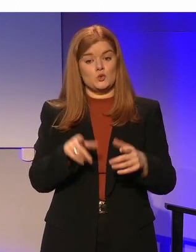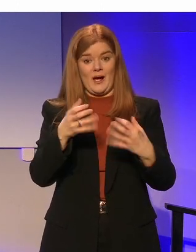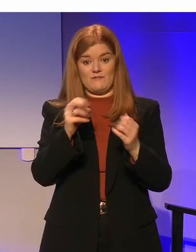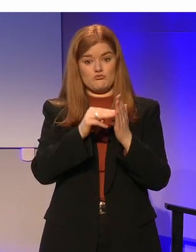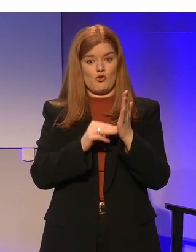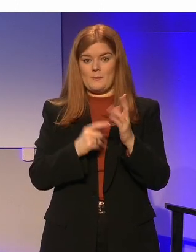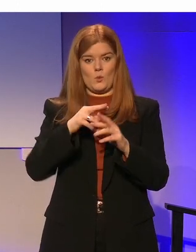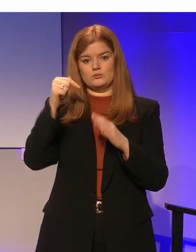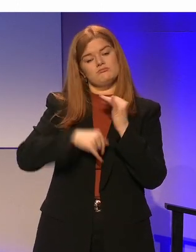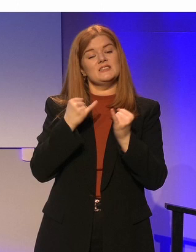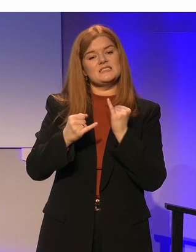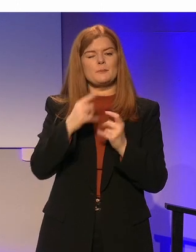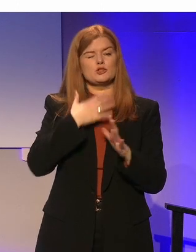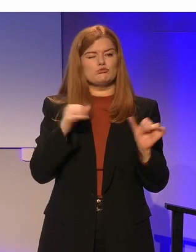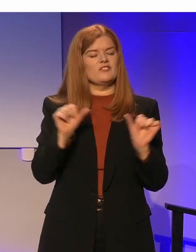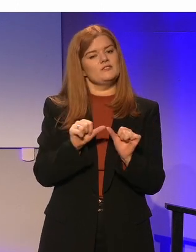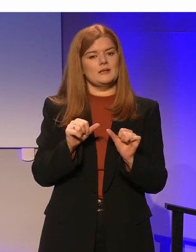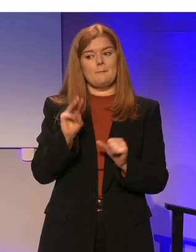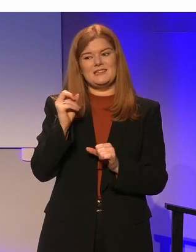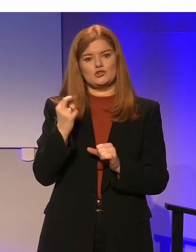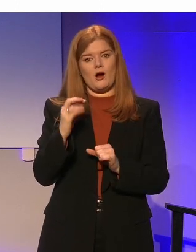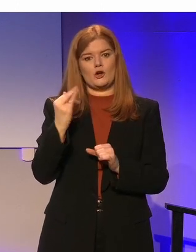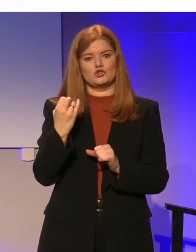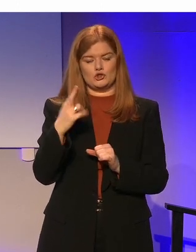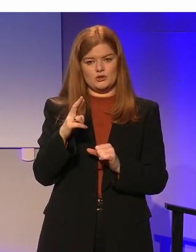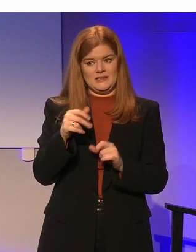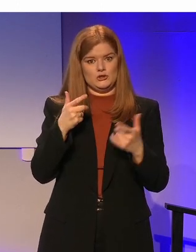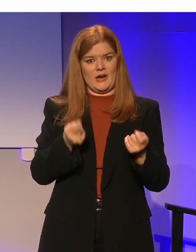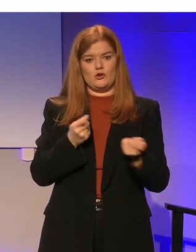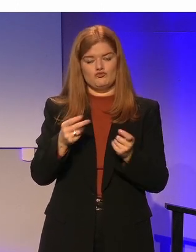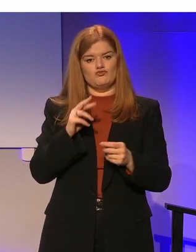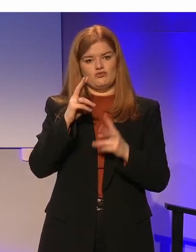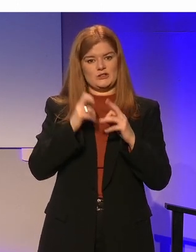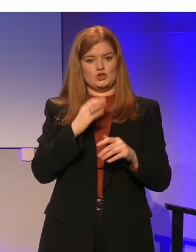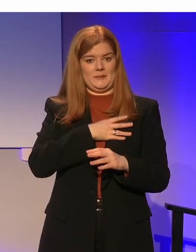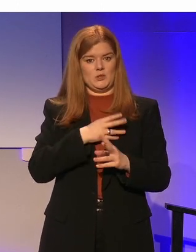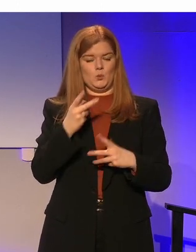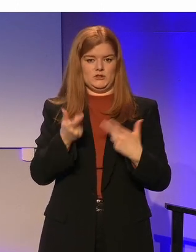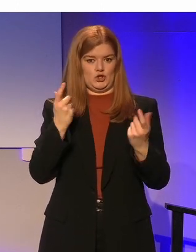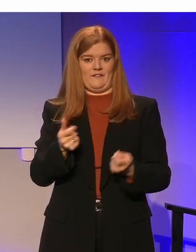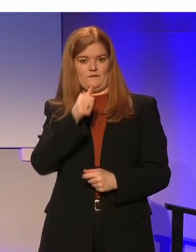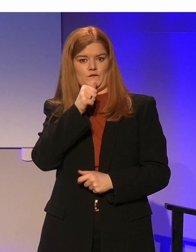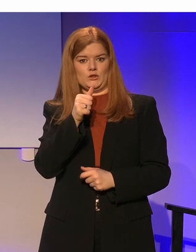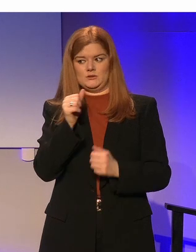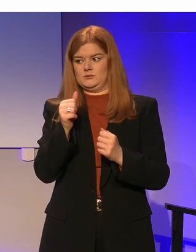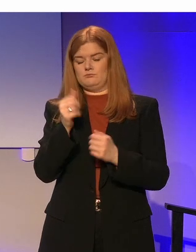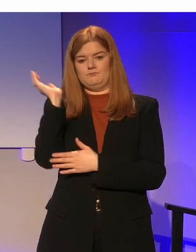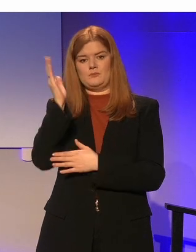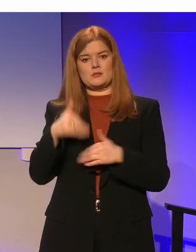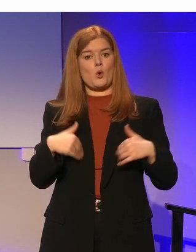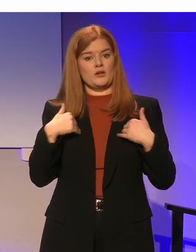programme, so I won't go into any detail, but just very briefly, Peter Archer, who chairs the research committee, is going to chair the first session this